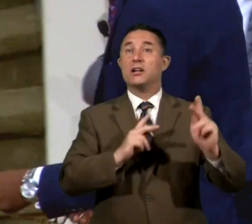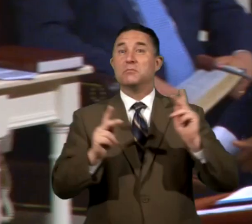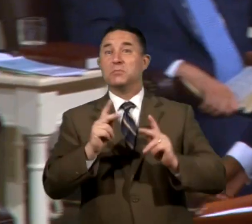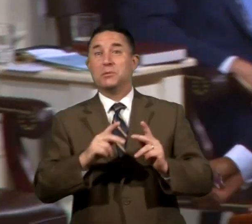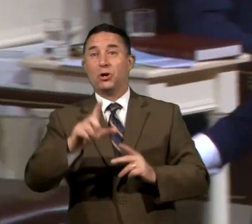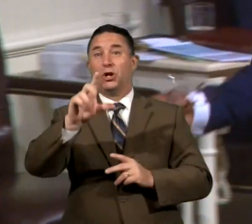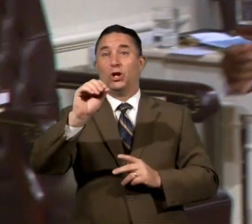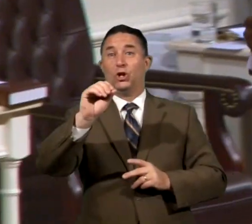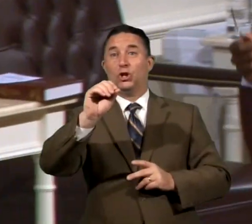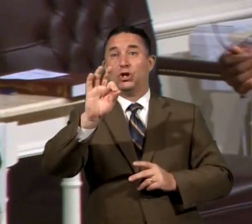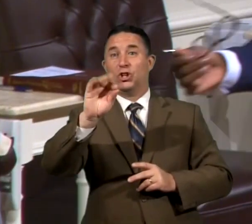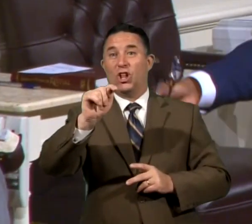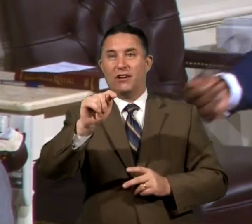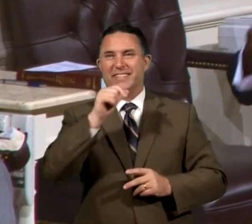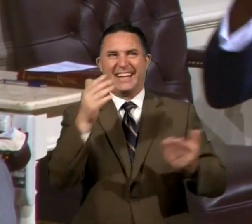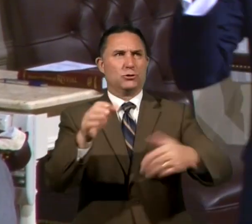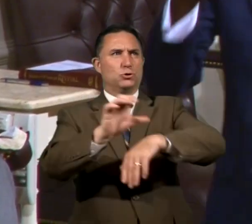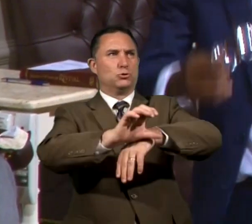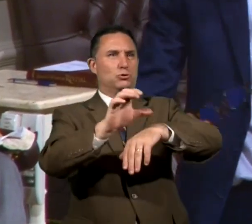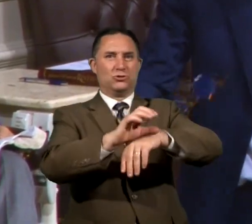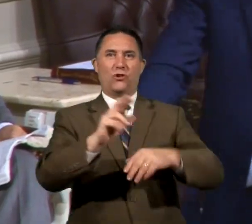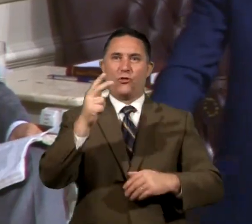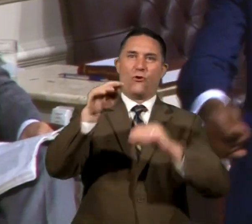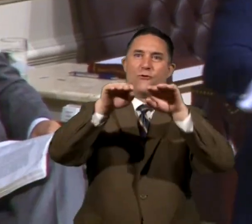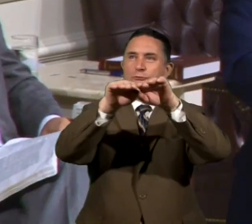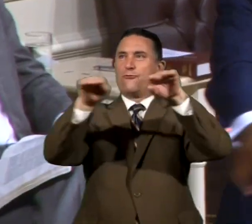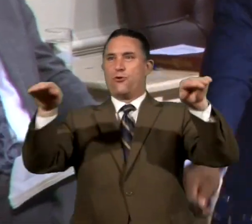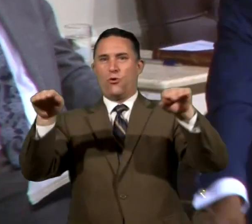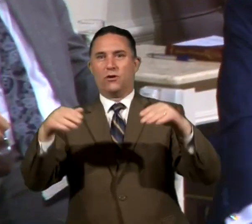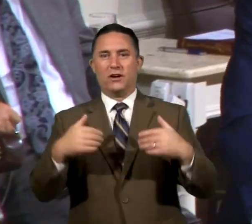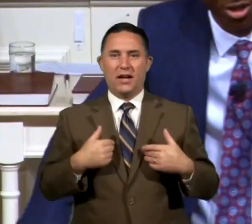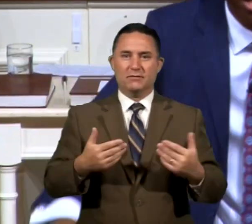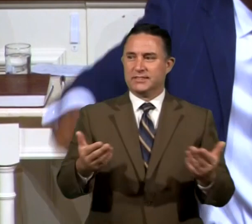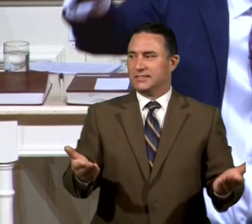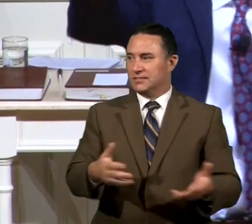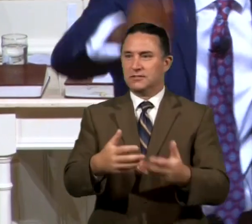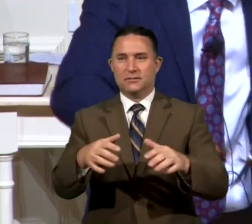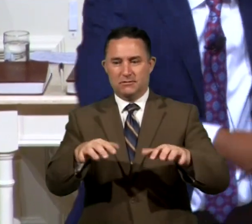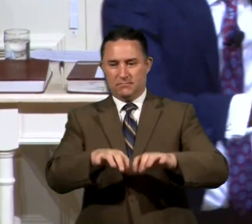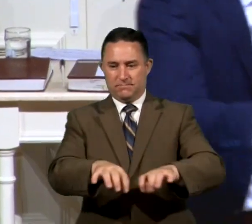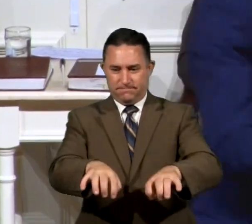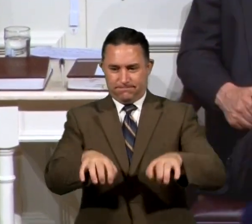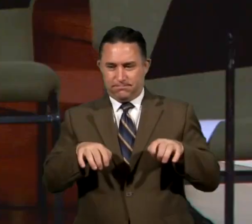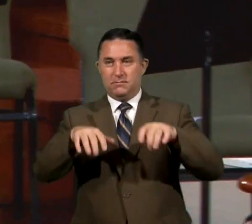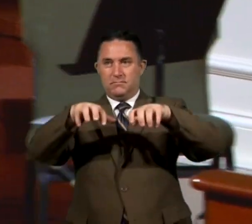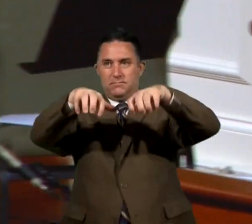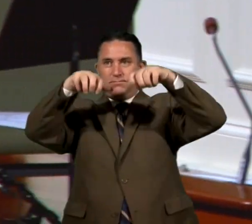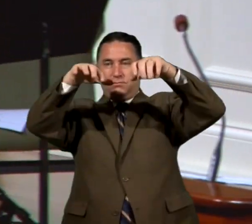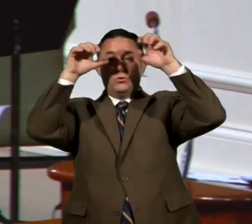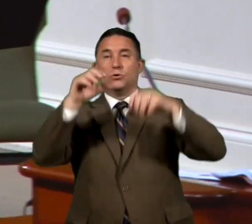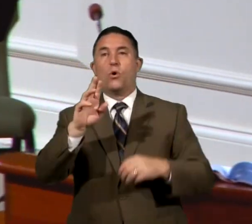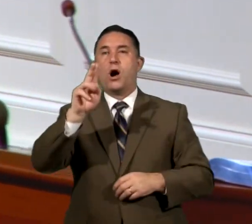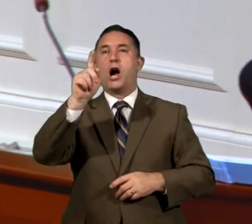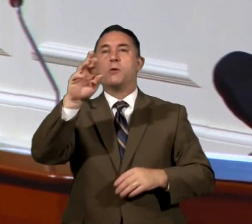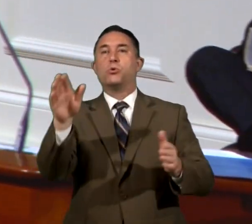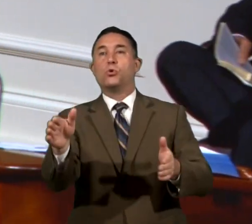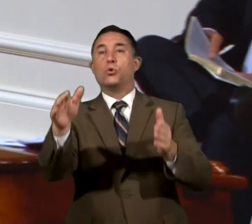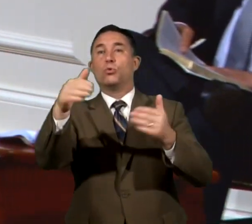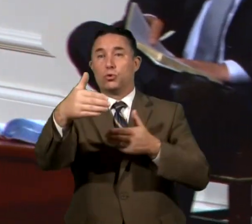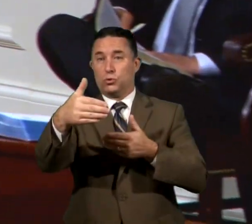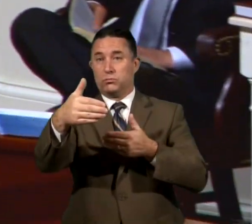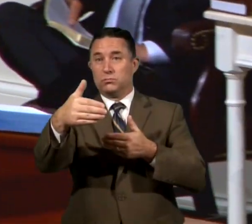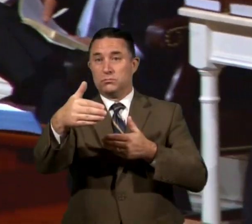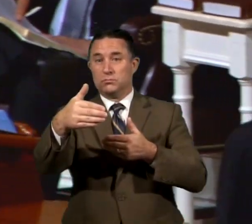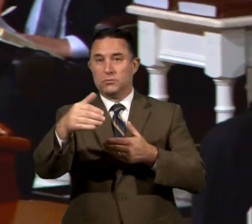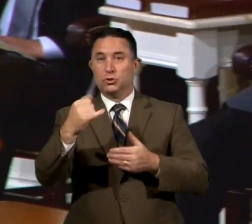this loft. This wasn't like our church where we would think of a third floor where we got all of this down here and then the third floor. This was a upper room, if you will.